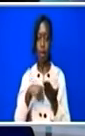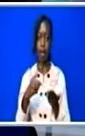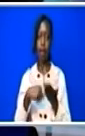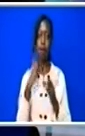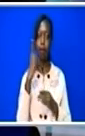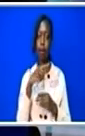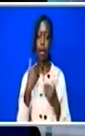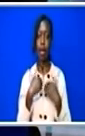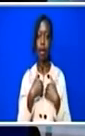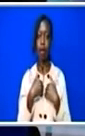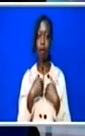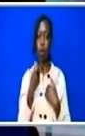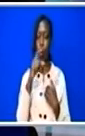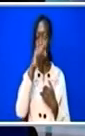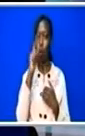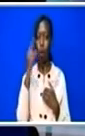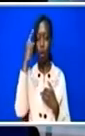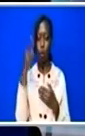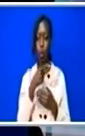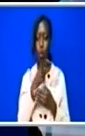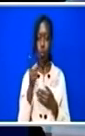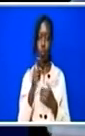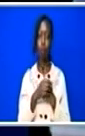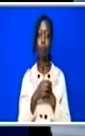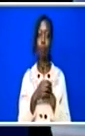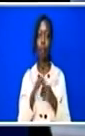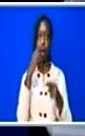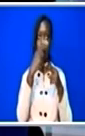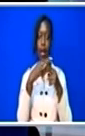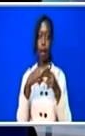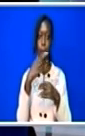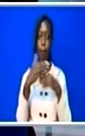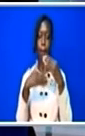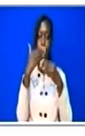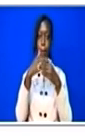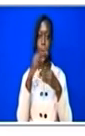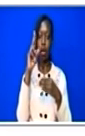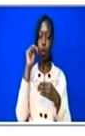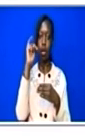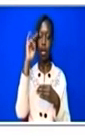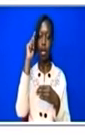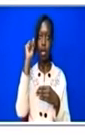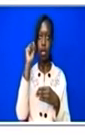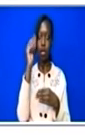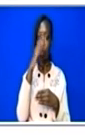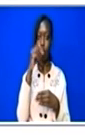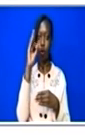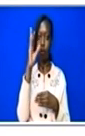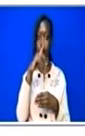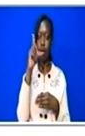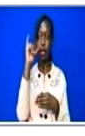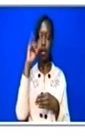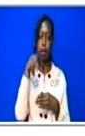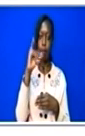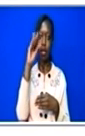have these few questions for you and the learner at home. Okay. Name the building units of lipids. Building units. Yes. Here they are.